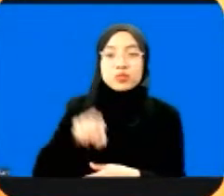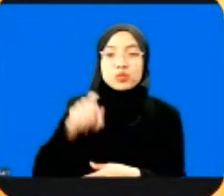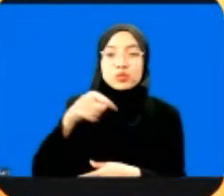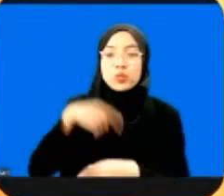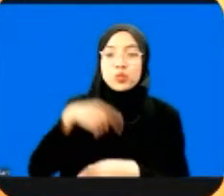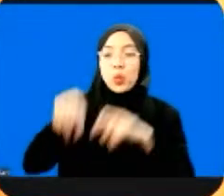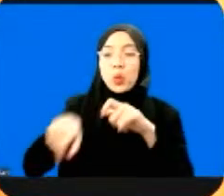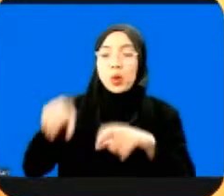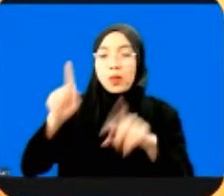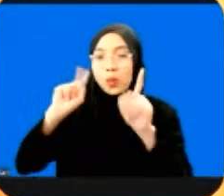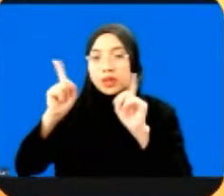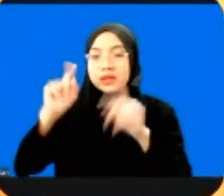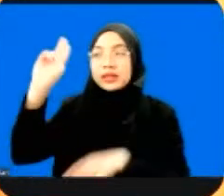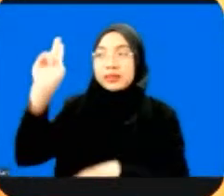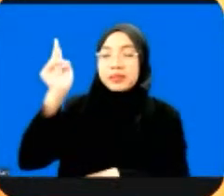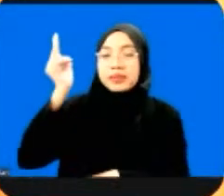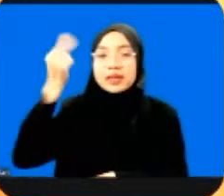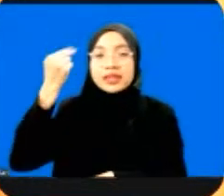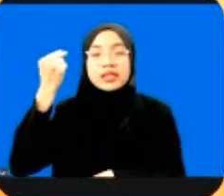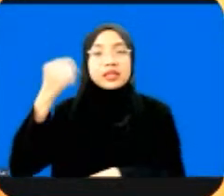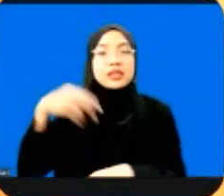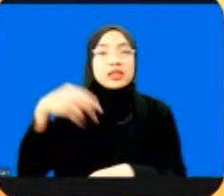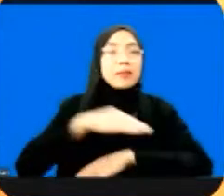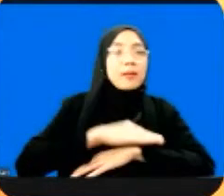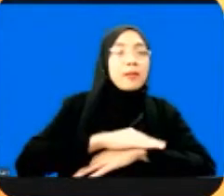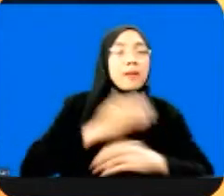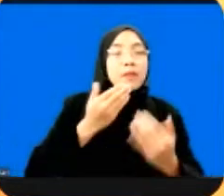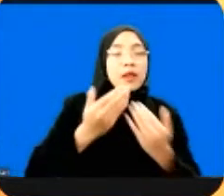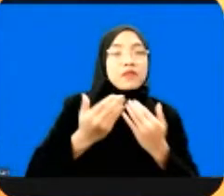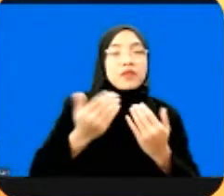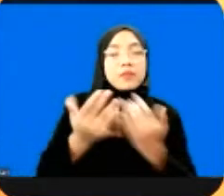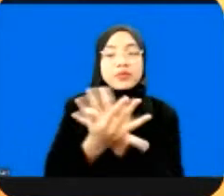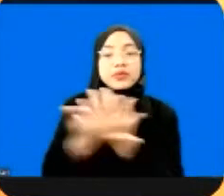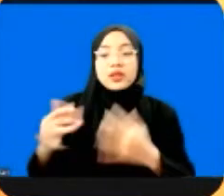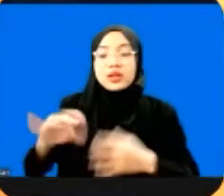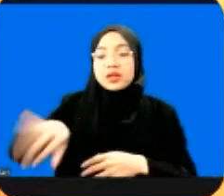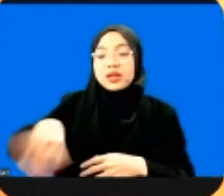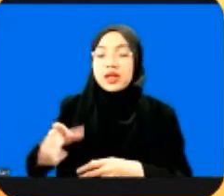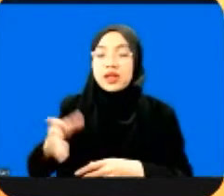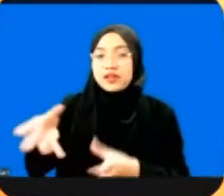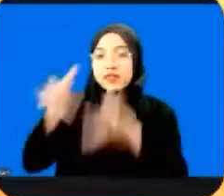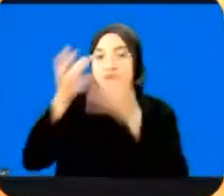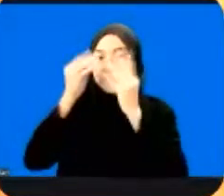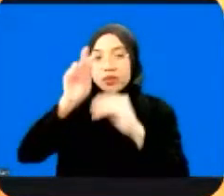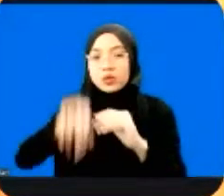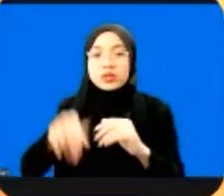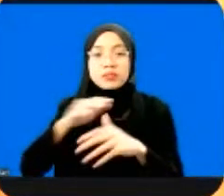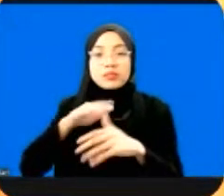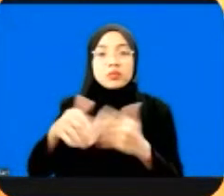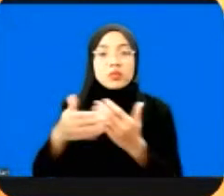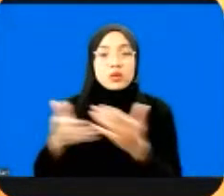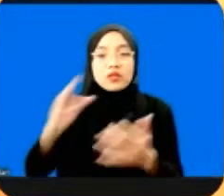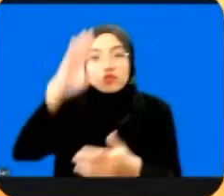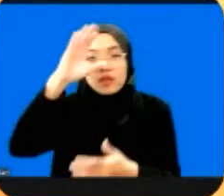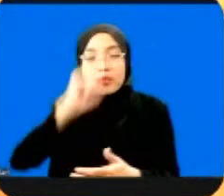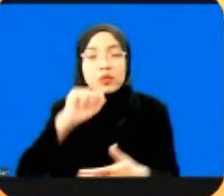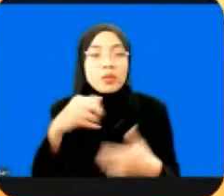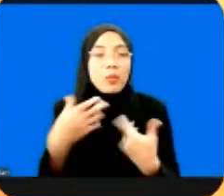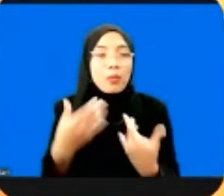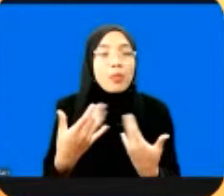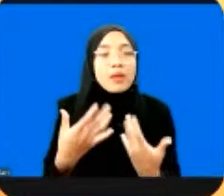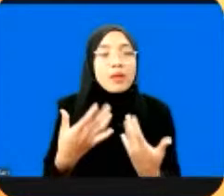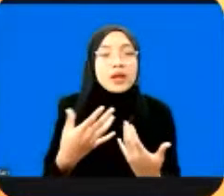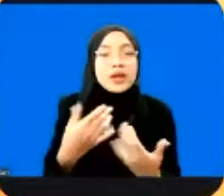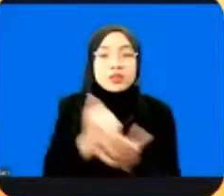and civil society in Indonesia, what they need to understand that how the election, the